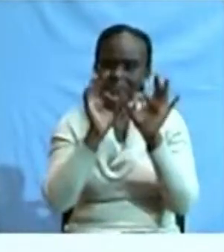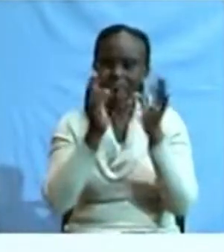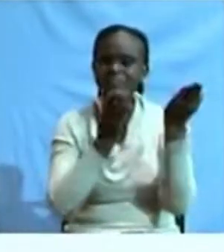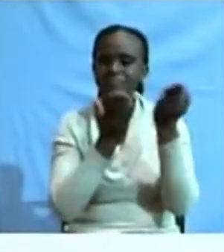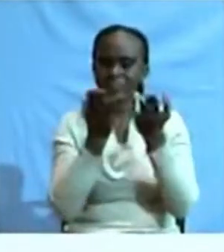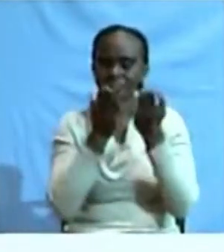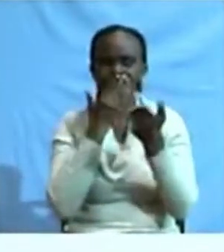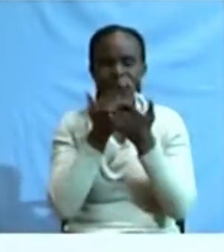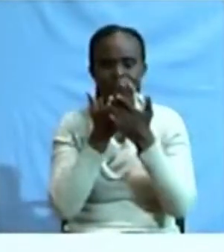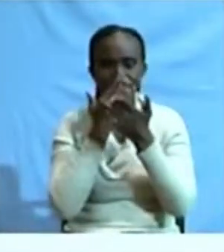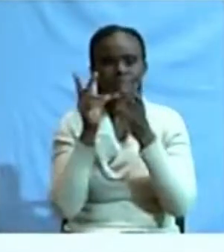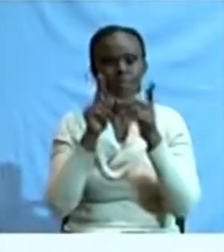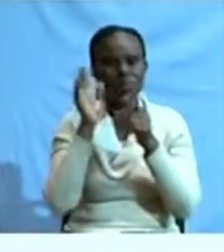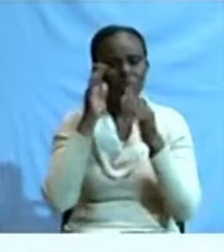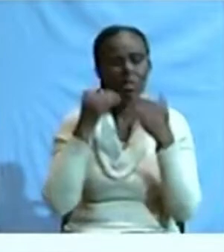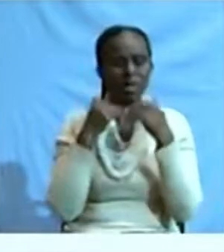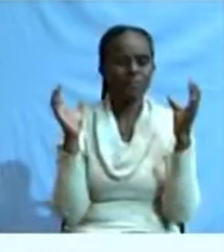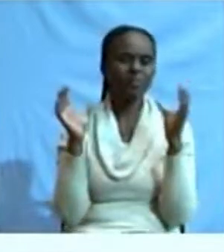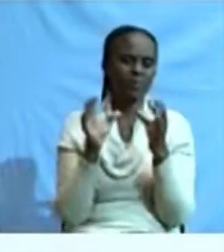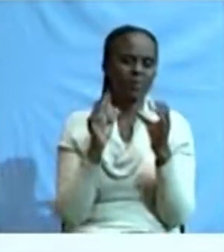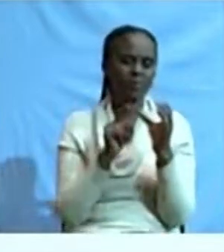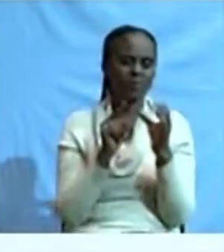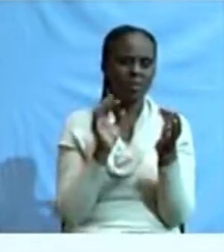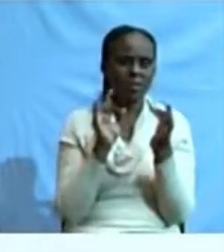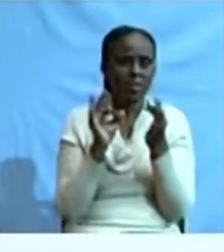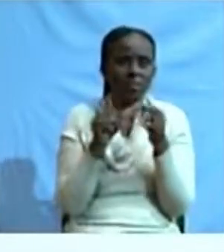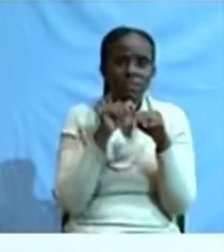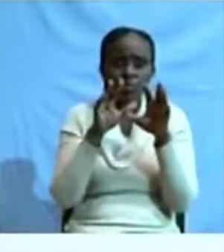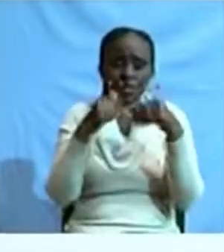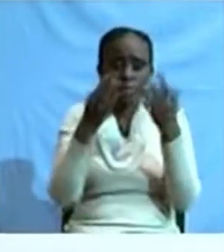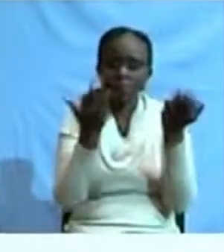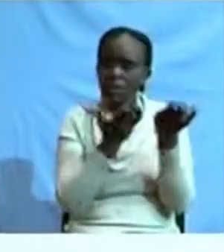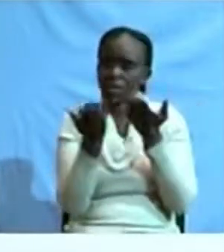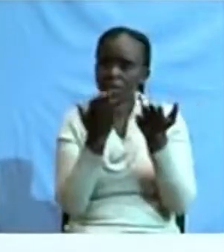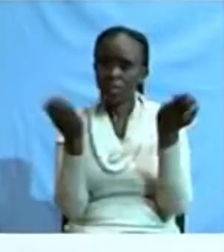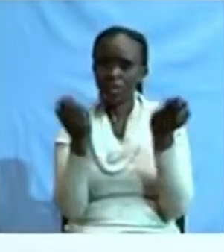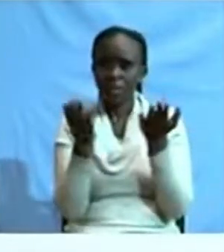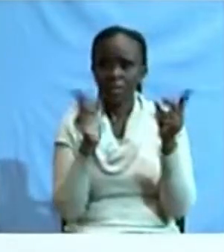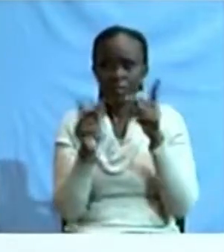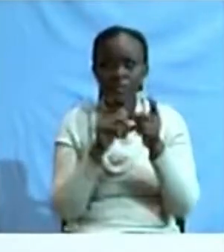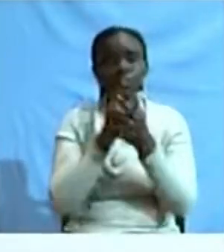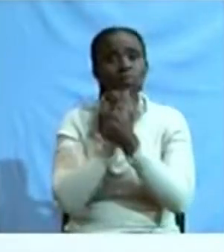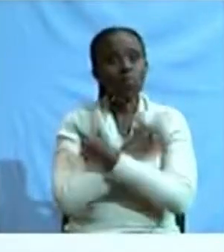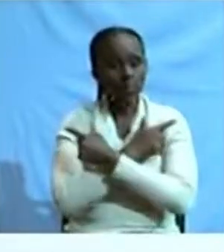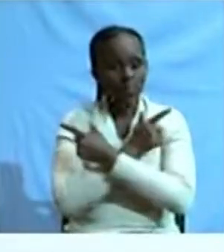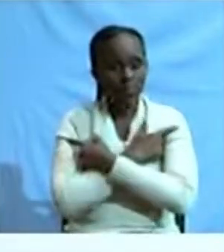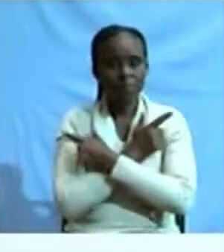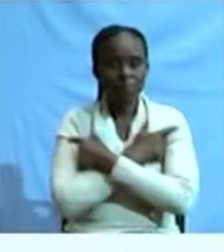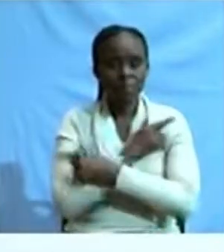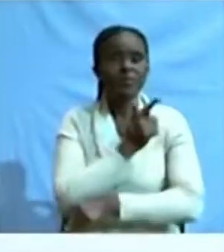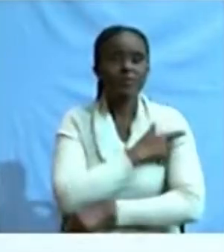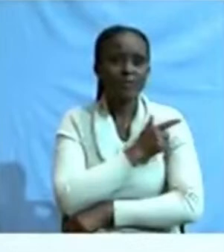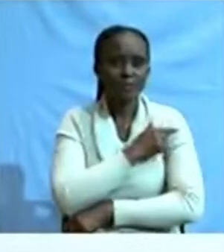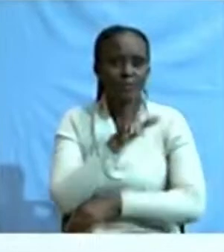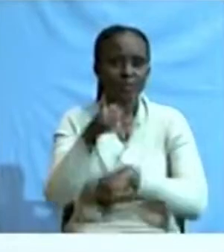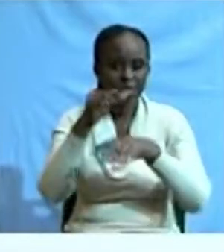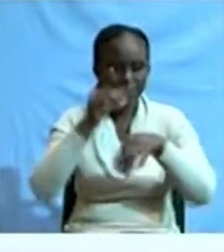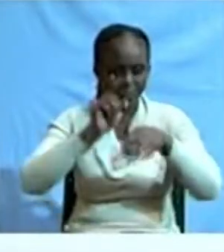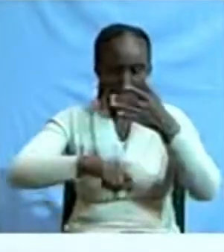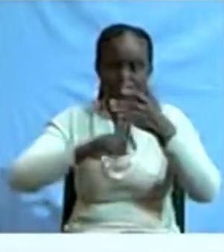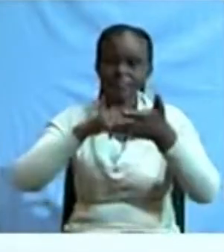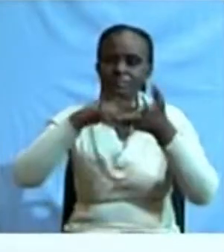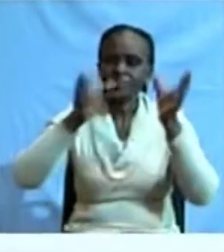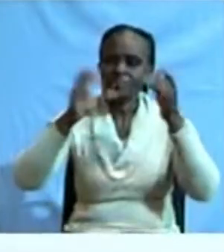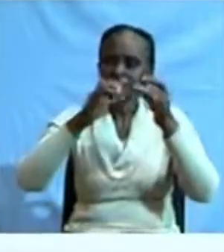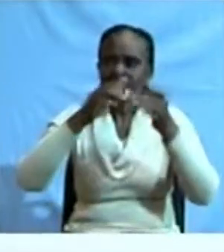service, people will have the council. But if you're not offering any service, people will be reluctant to give tax to the council. The